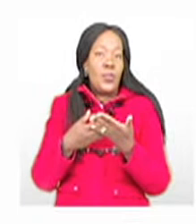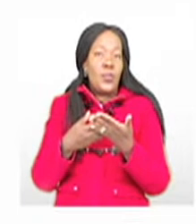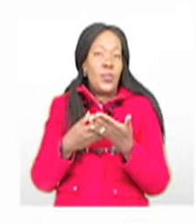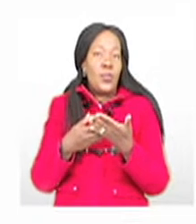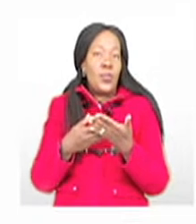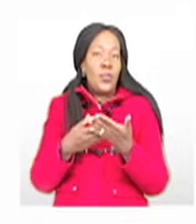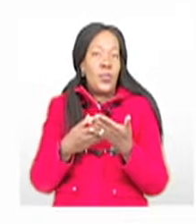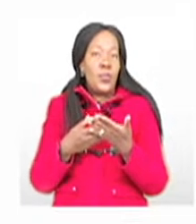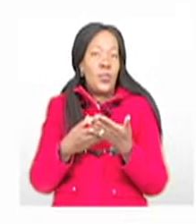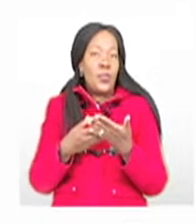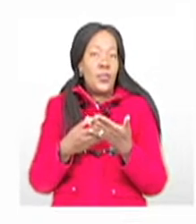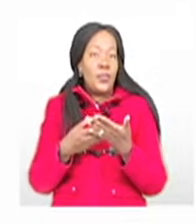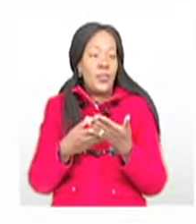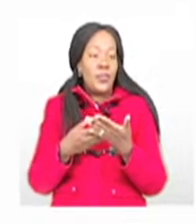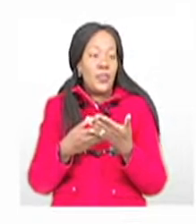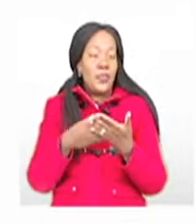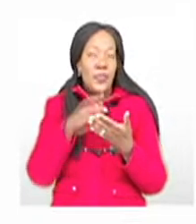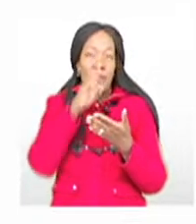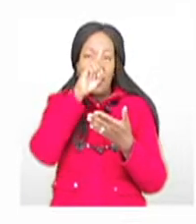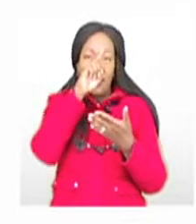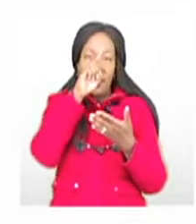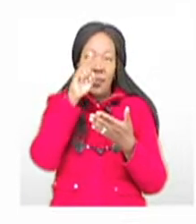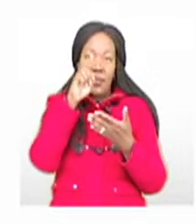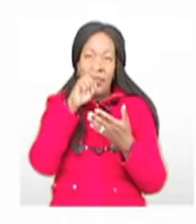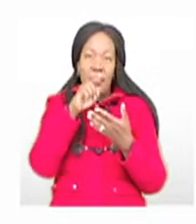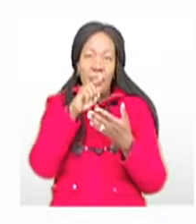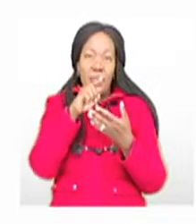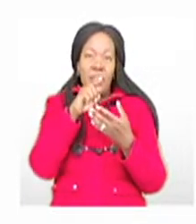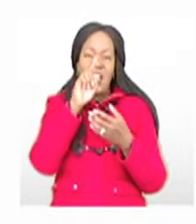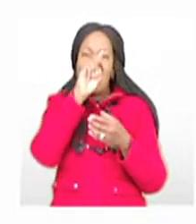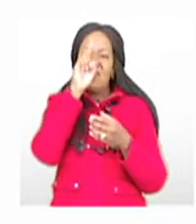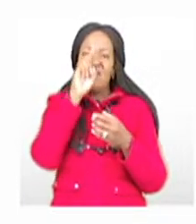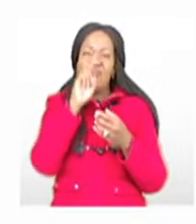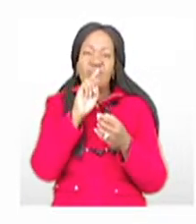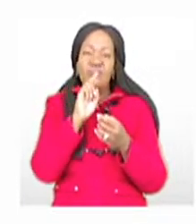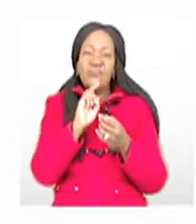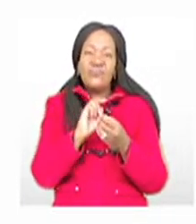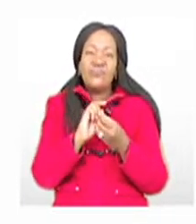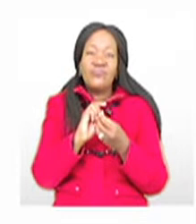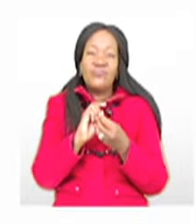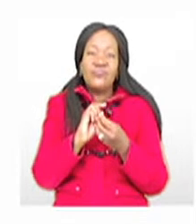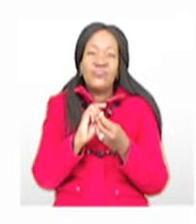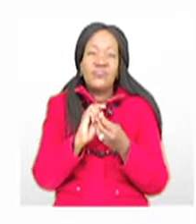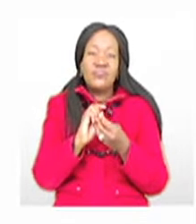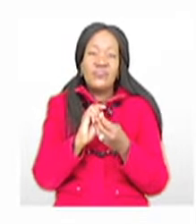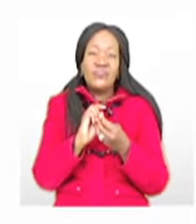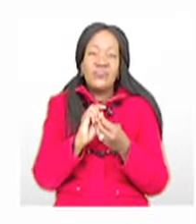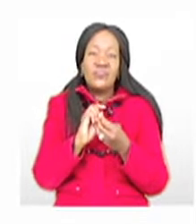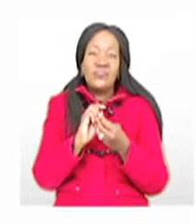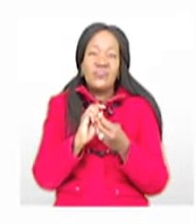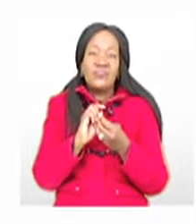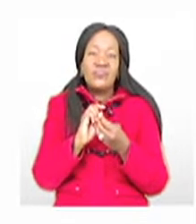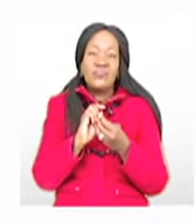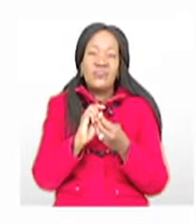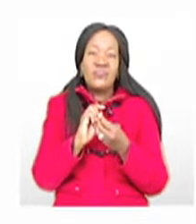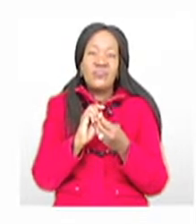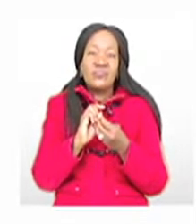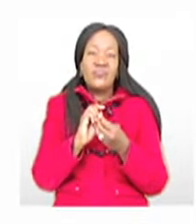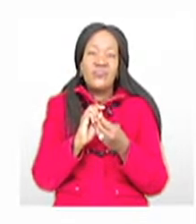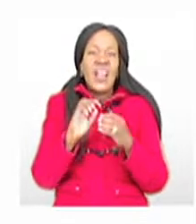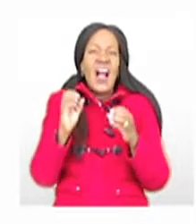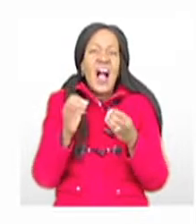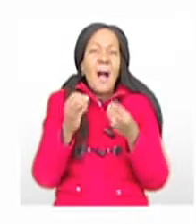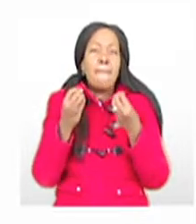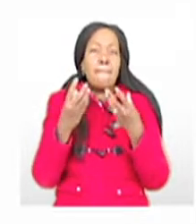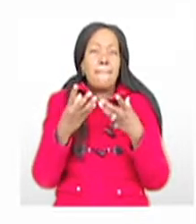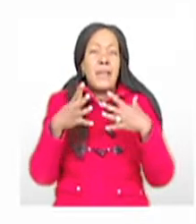once more. There are 2 more questions for you to complete. How